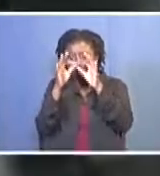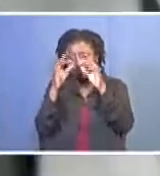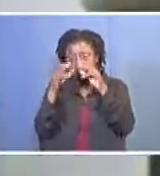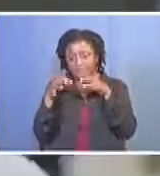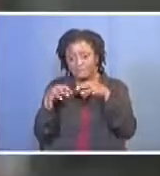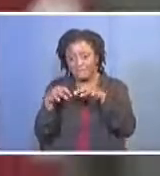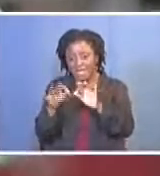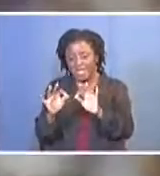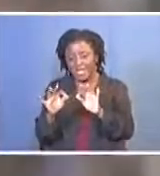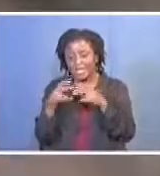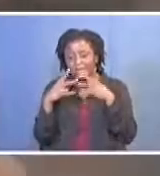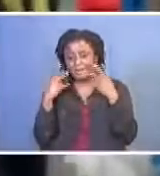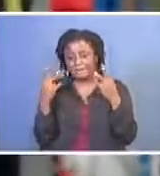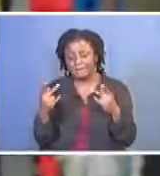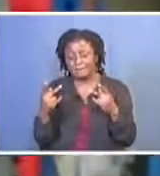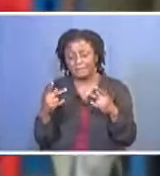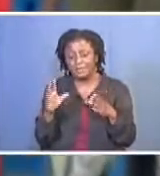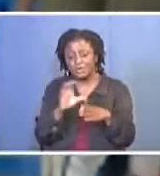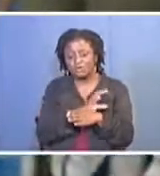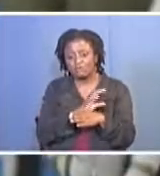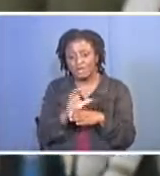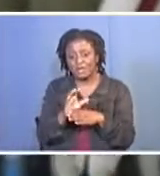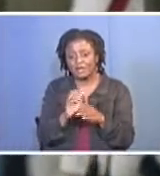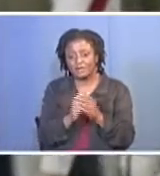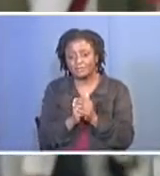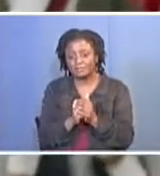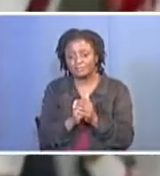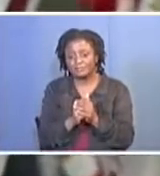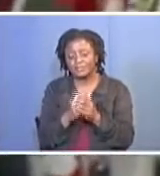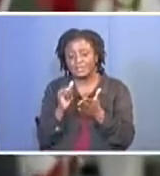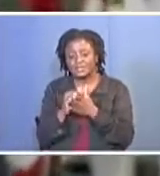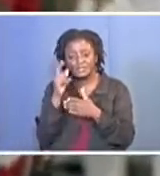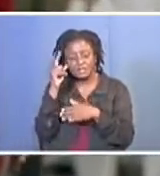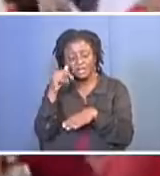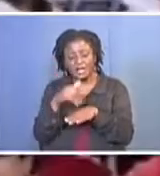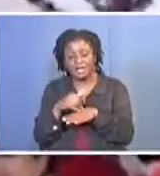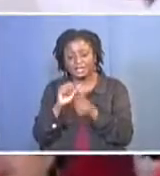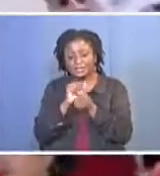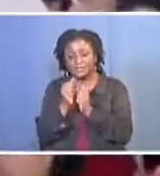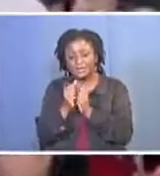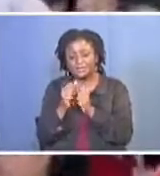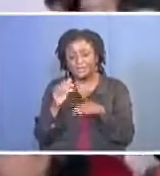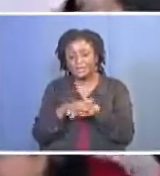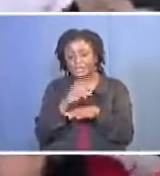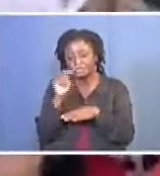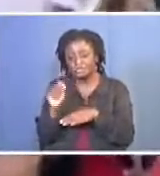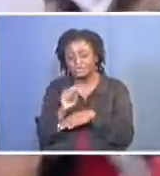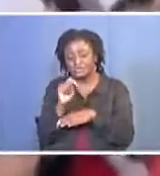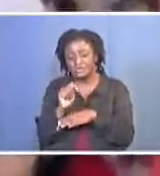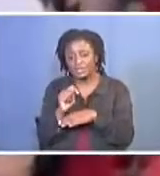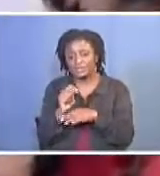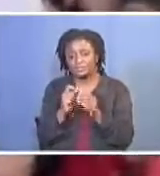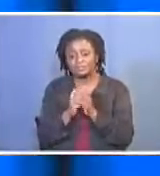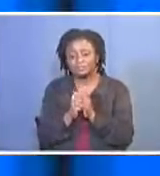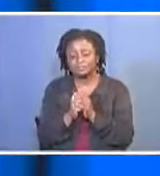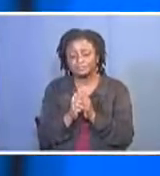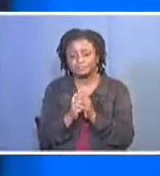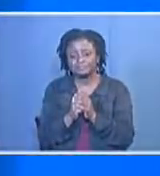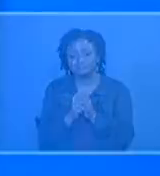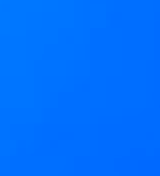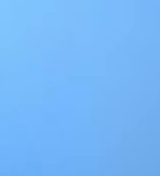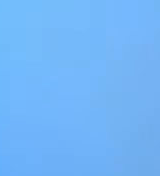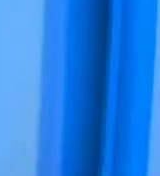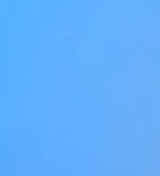greatest signal caller in NFL history. And that's been a look at sports on this Tuesday. A check on weather when we return. It's